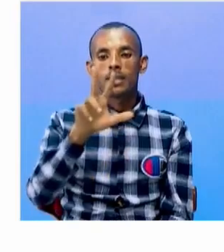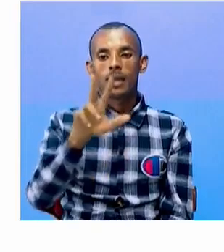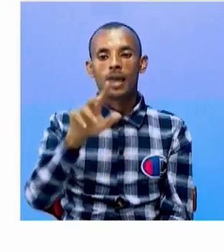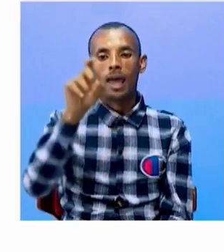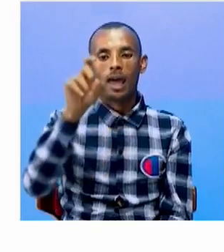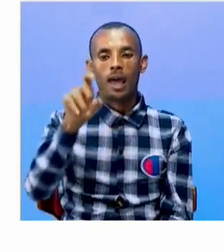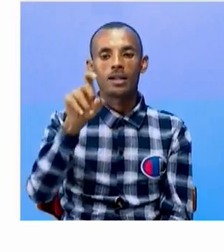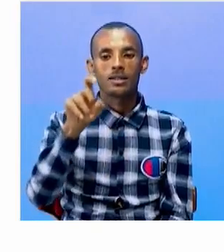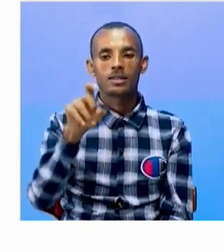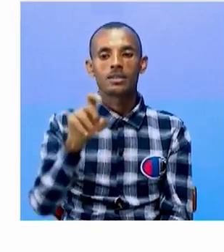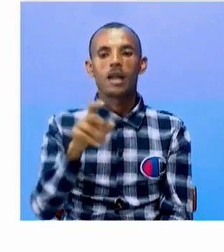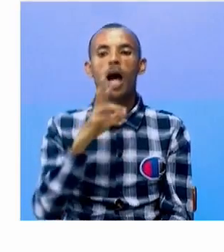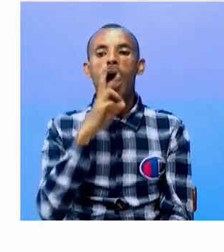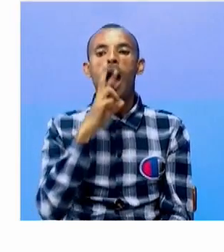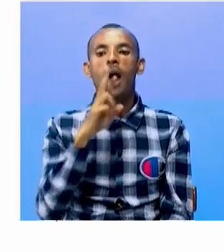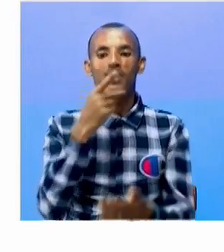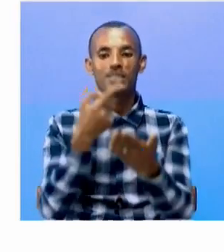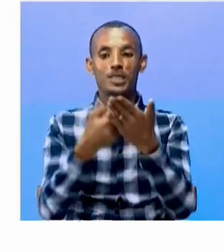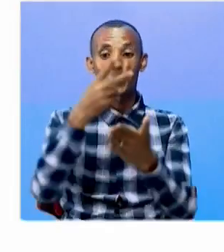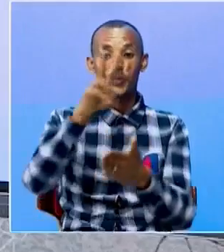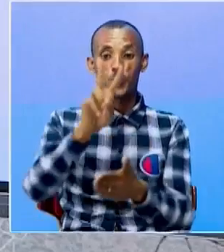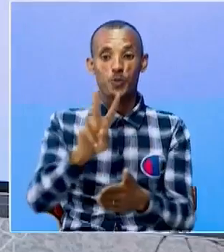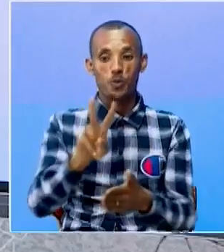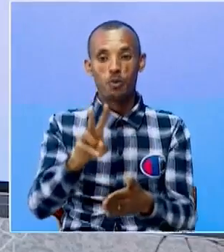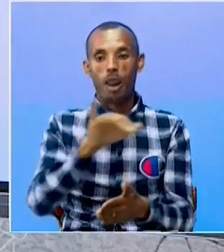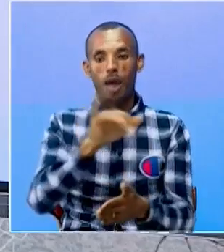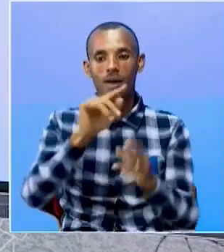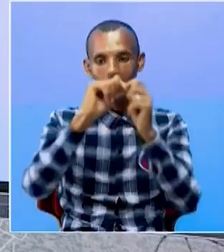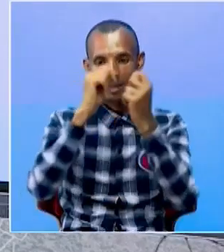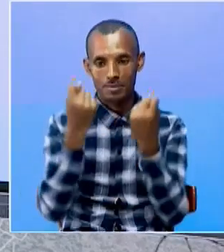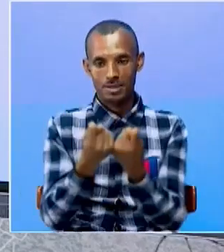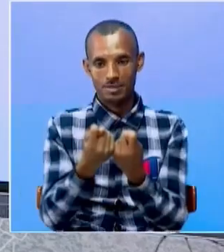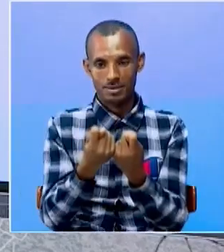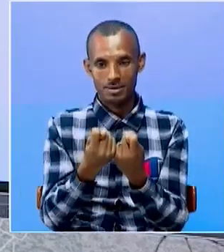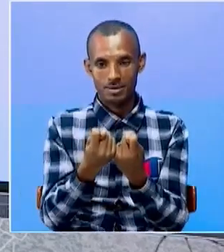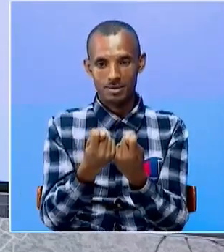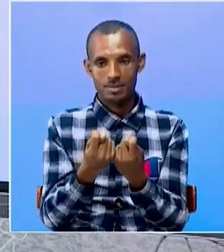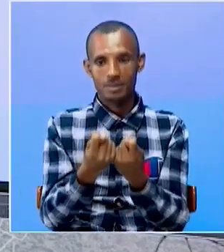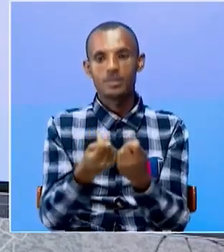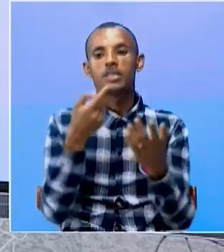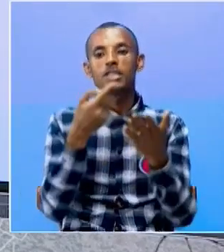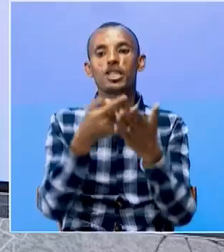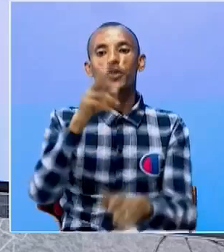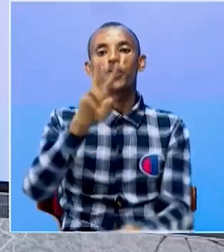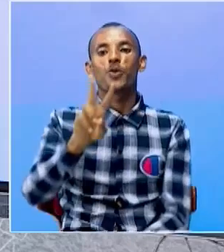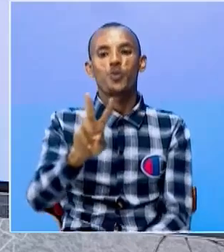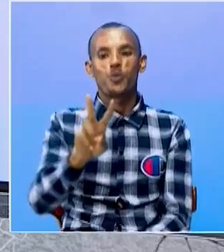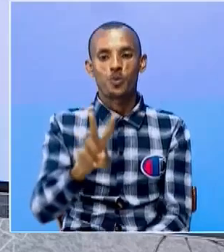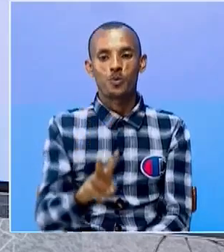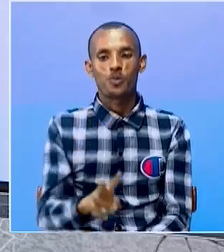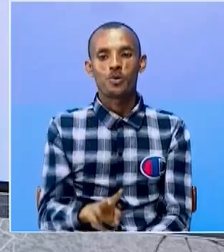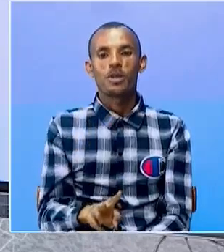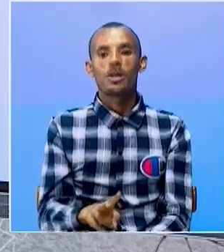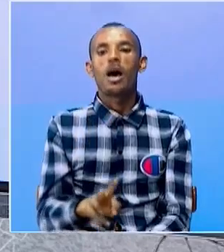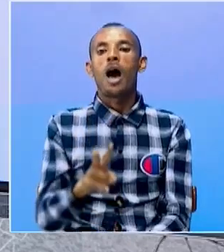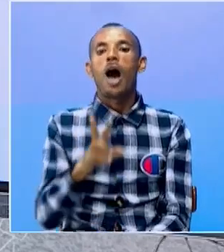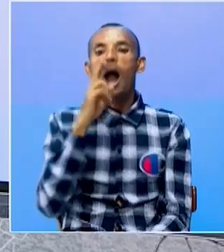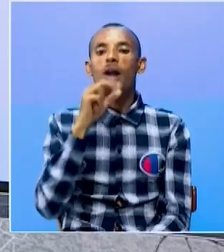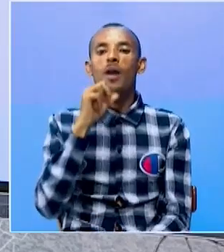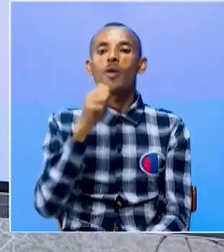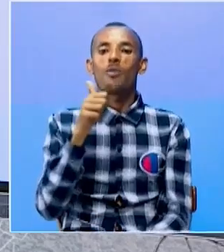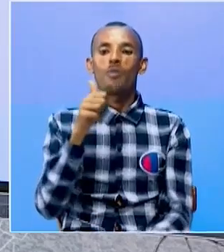3x. Are these two like terms? These two, they are not like